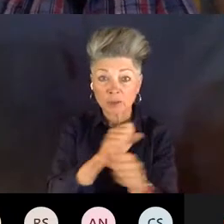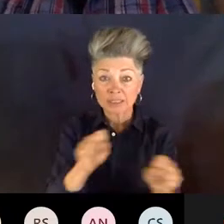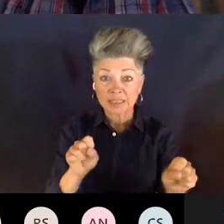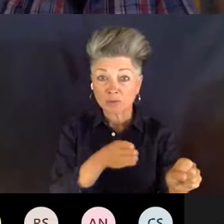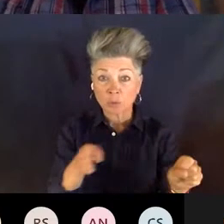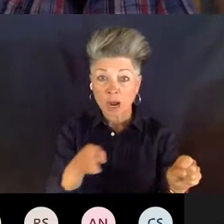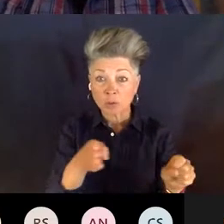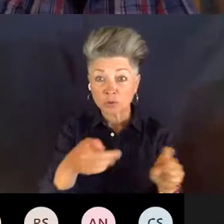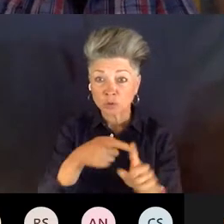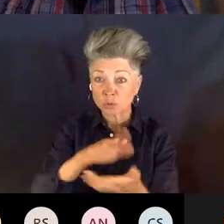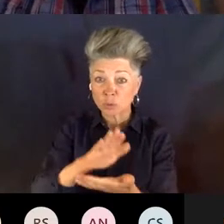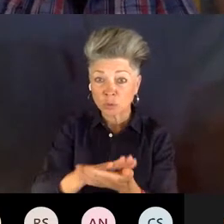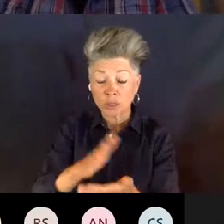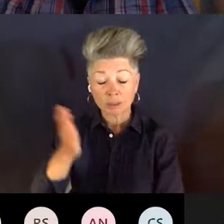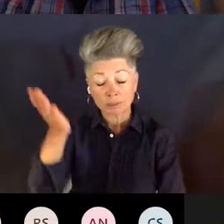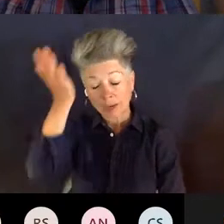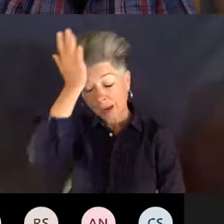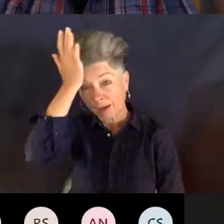bad.